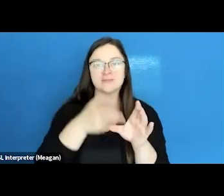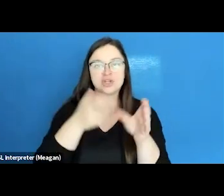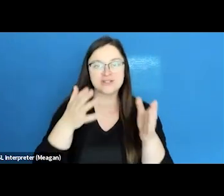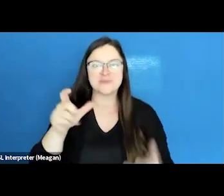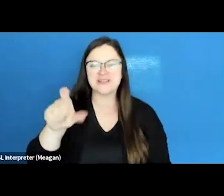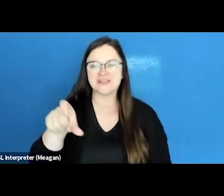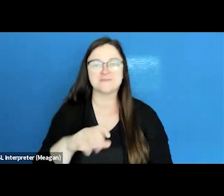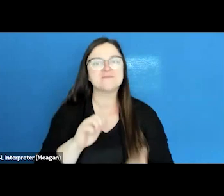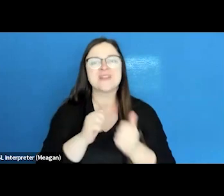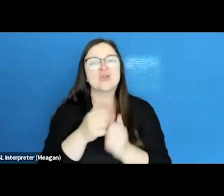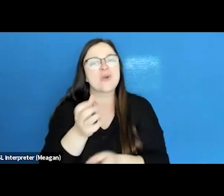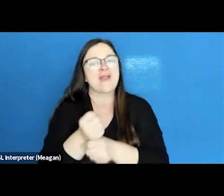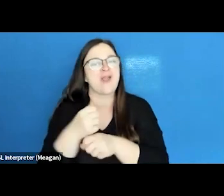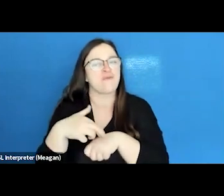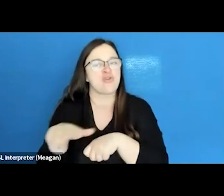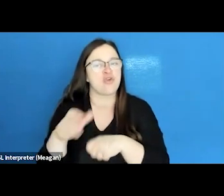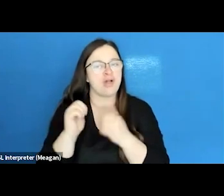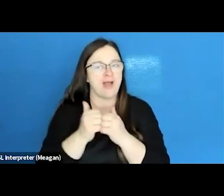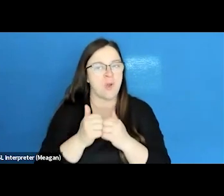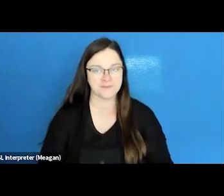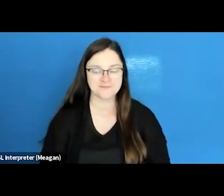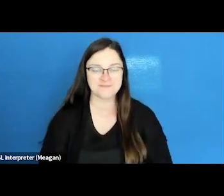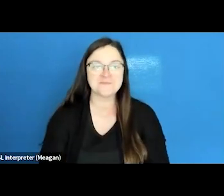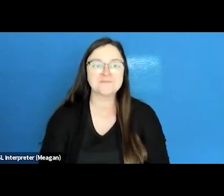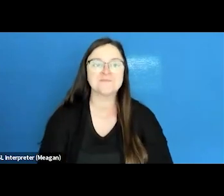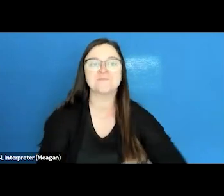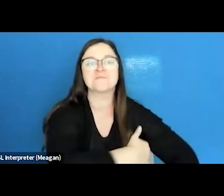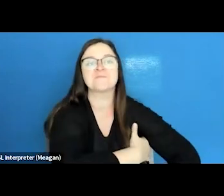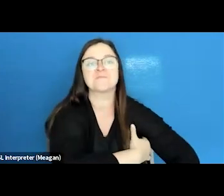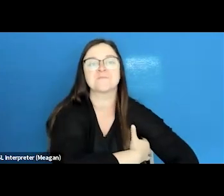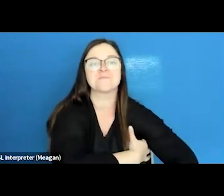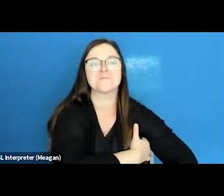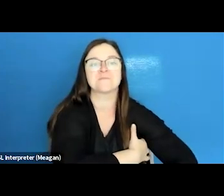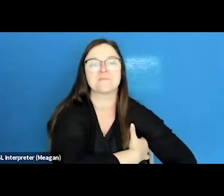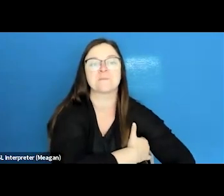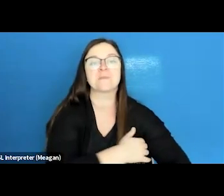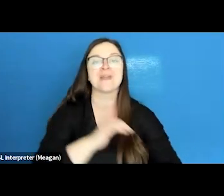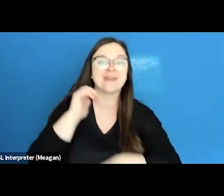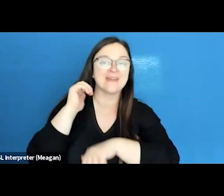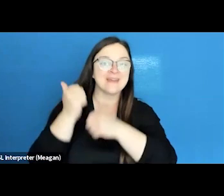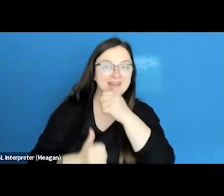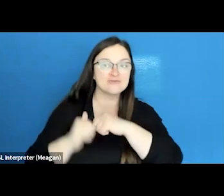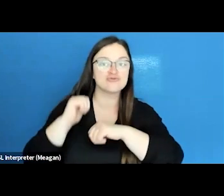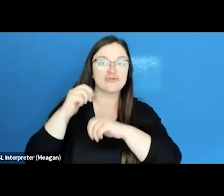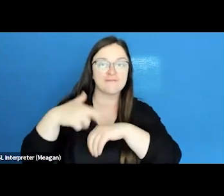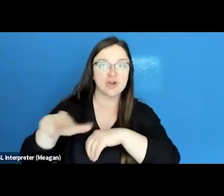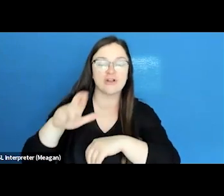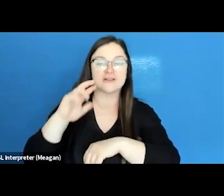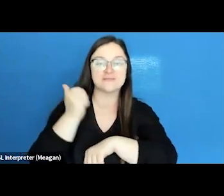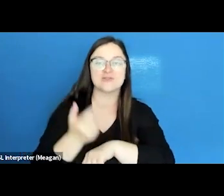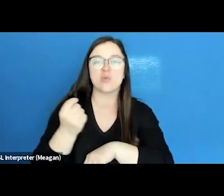get referrals? Well, each referral base is based on what is available to your